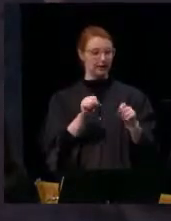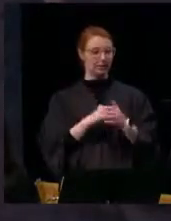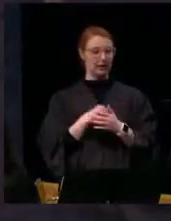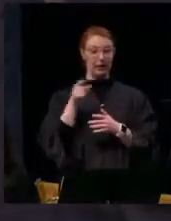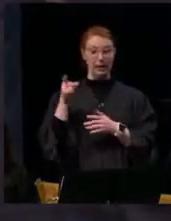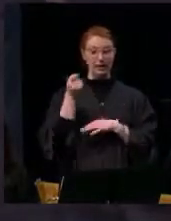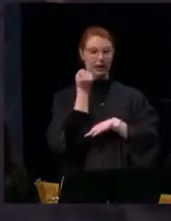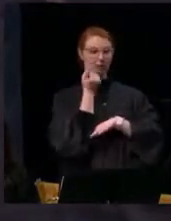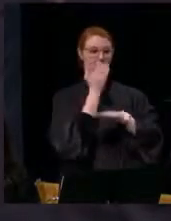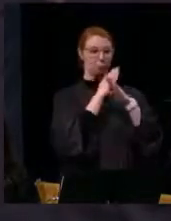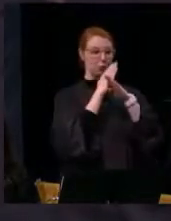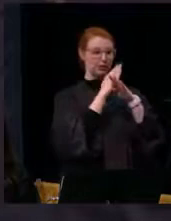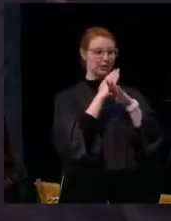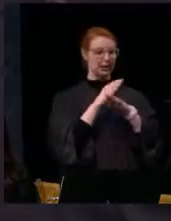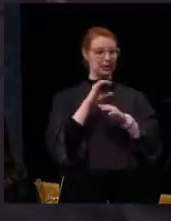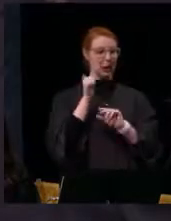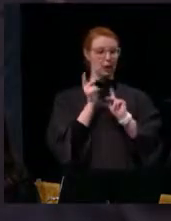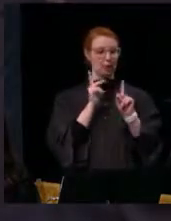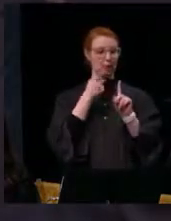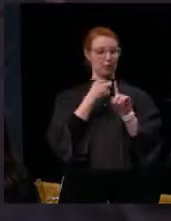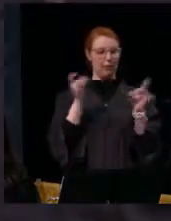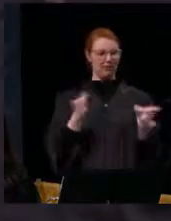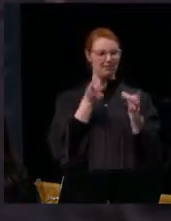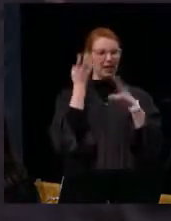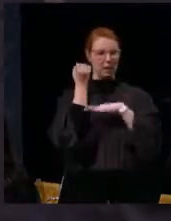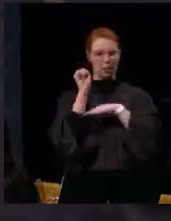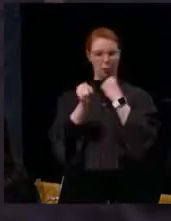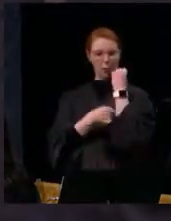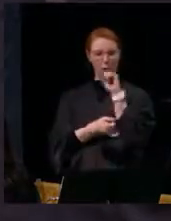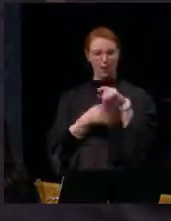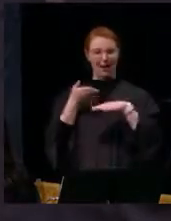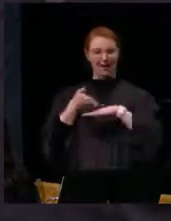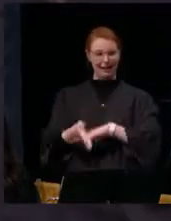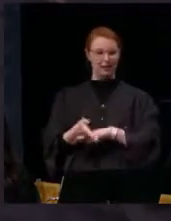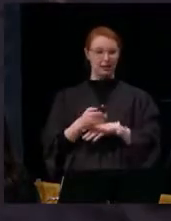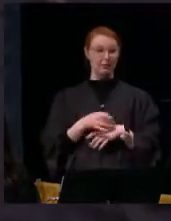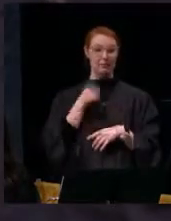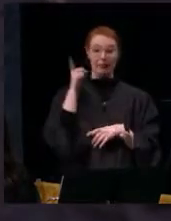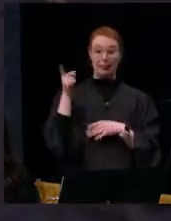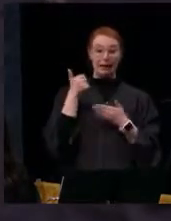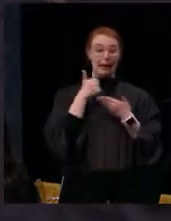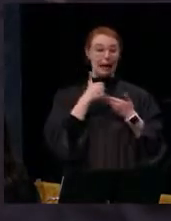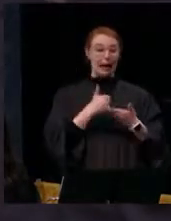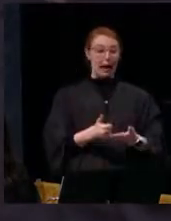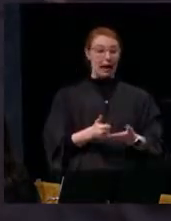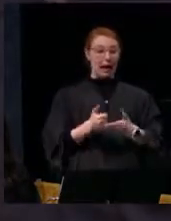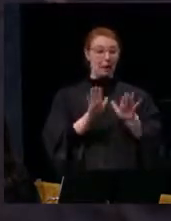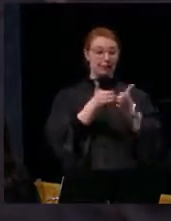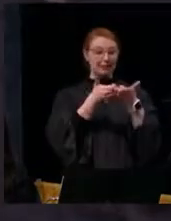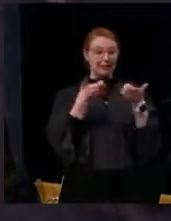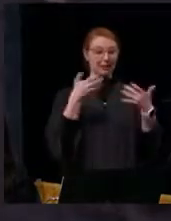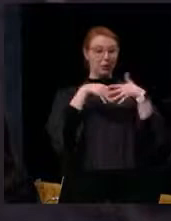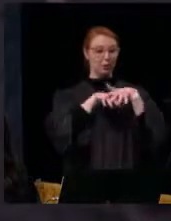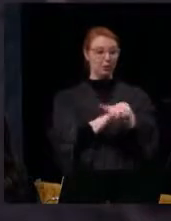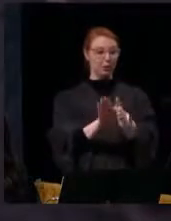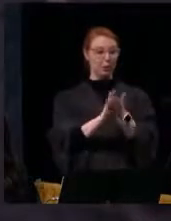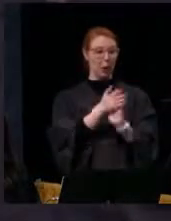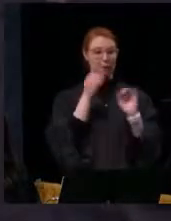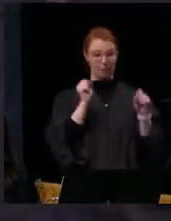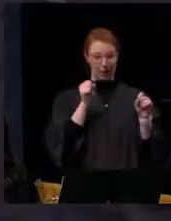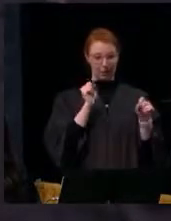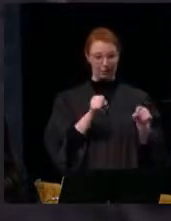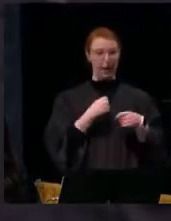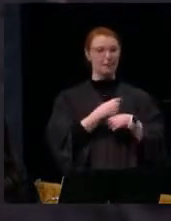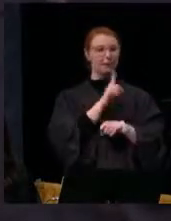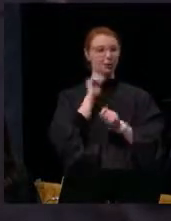protests, the 101st Airborne Division made desegregation possible and helped uphold our 14th Amendment, which guarantees every American